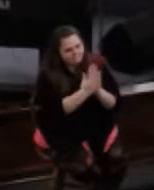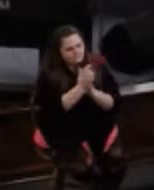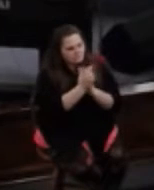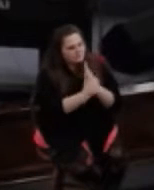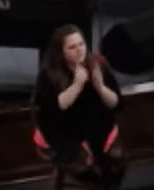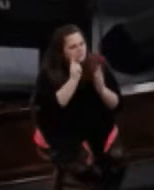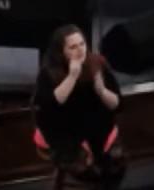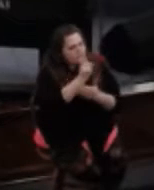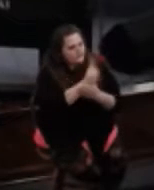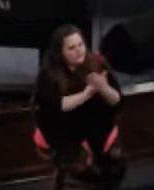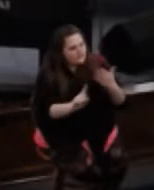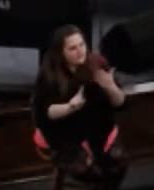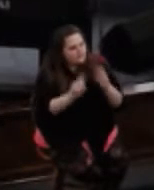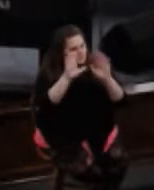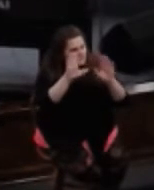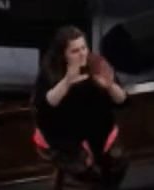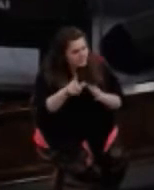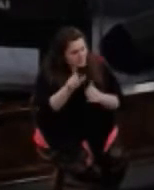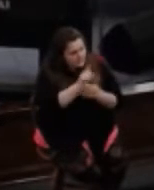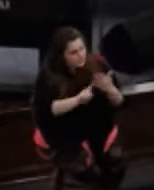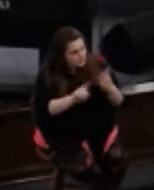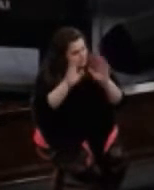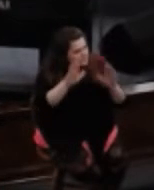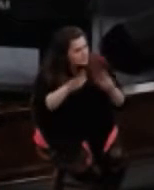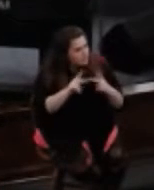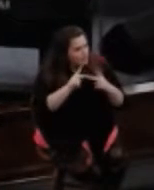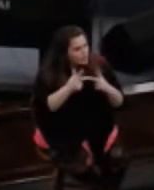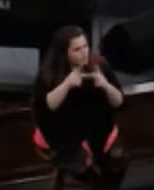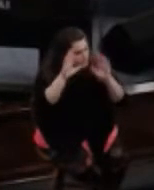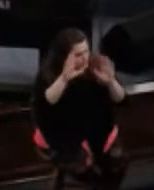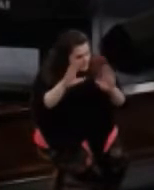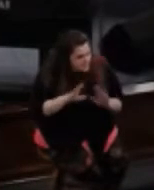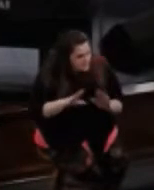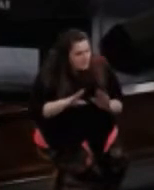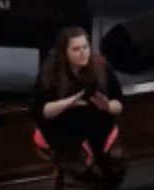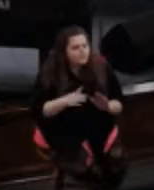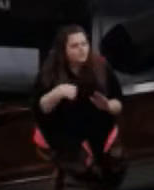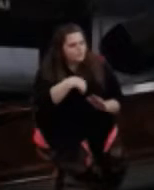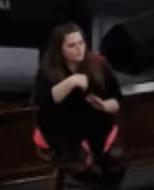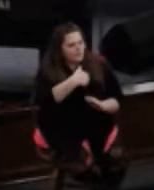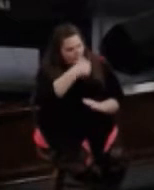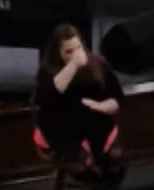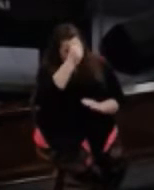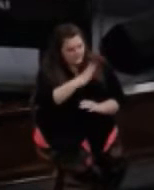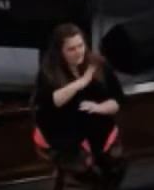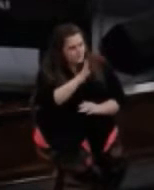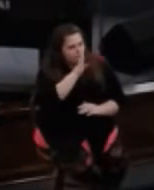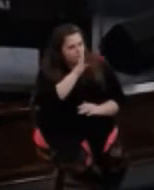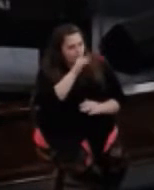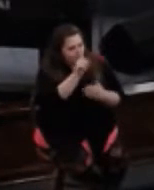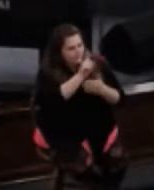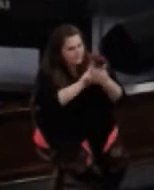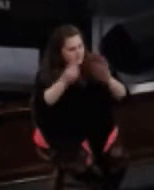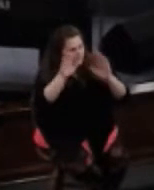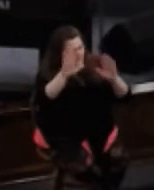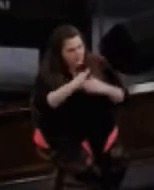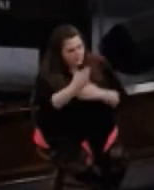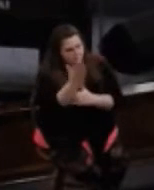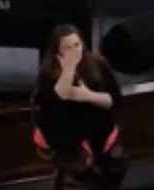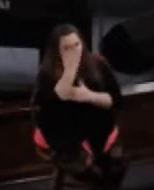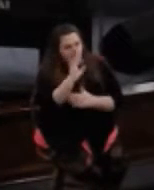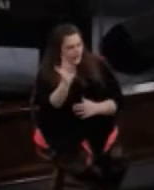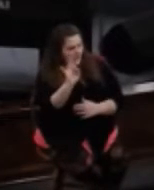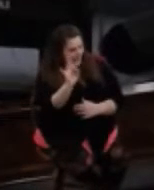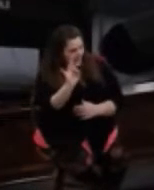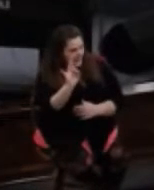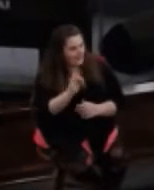next Sunday. Next Sunday is the third Sunday, and so we have our men's breakfast next Sunday morning at 8 o'clock. And